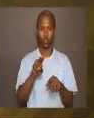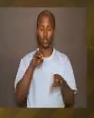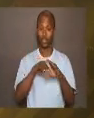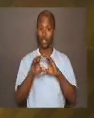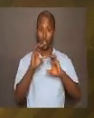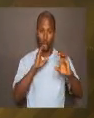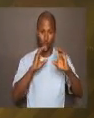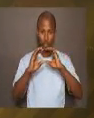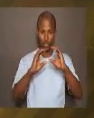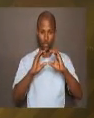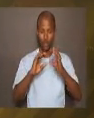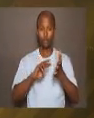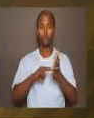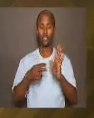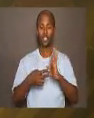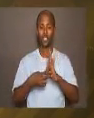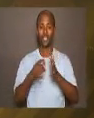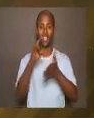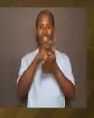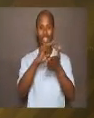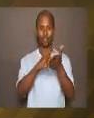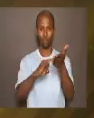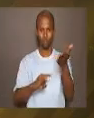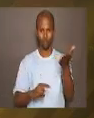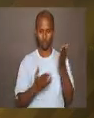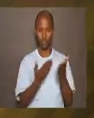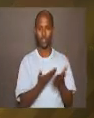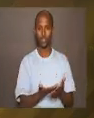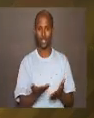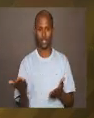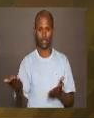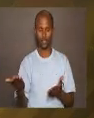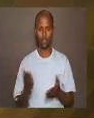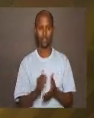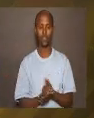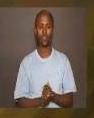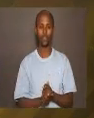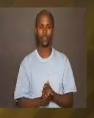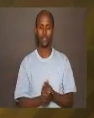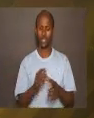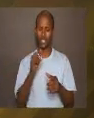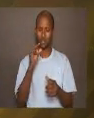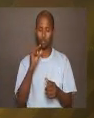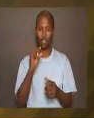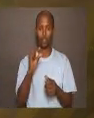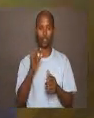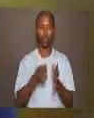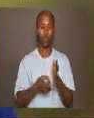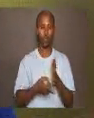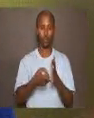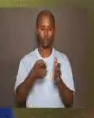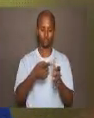conversation, means a list of things that occur in a specific order.